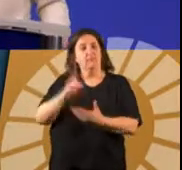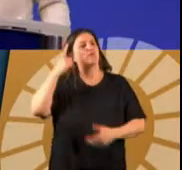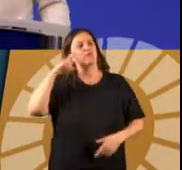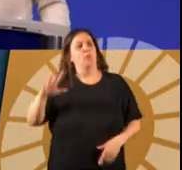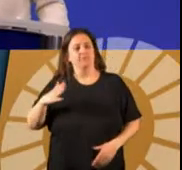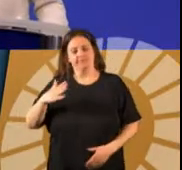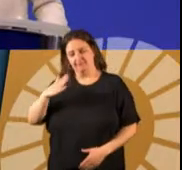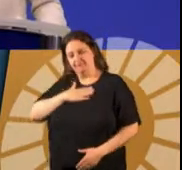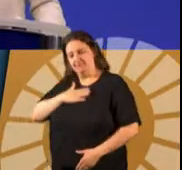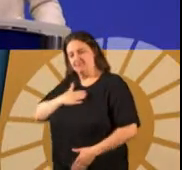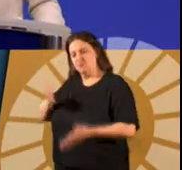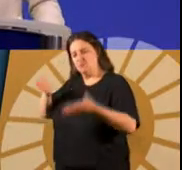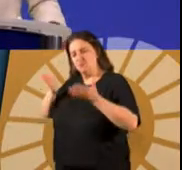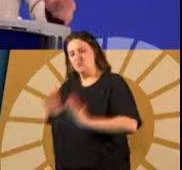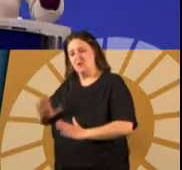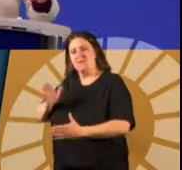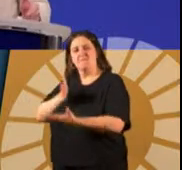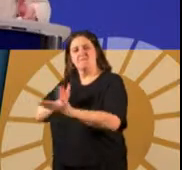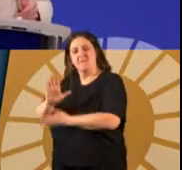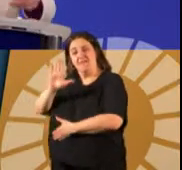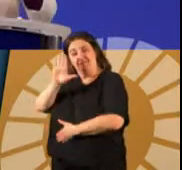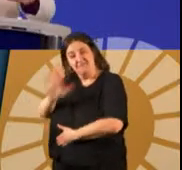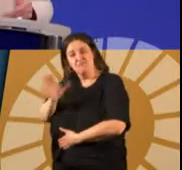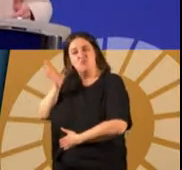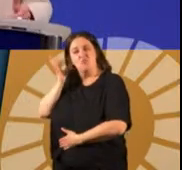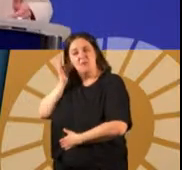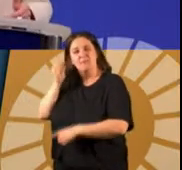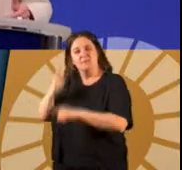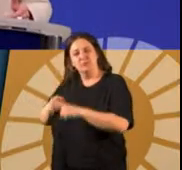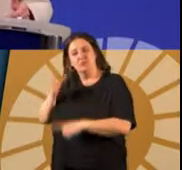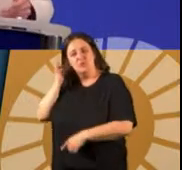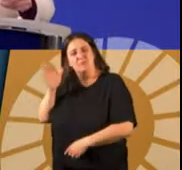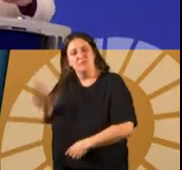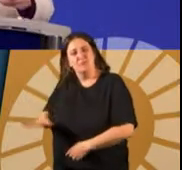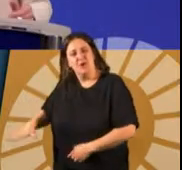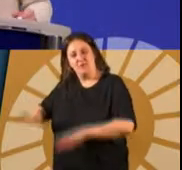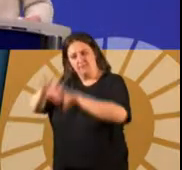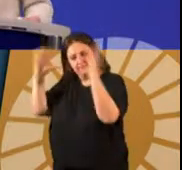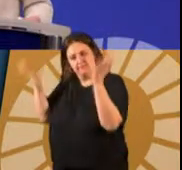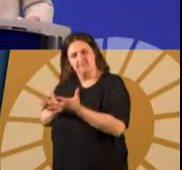global acceleration plan. This is concrete action